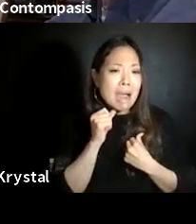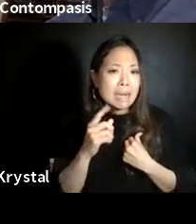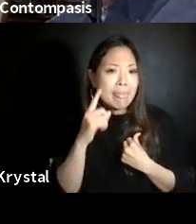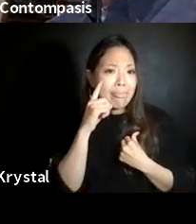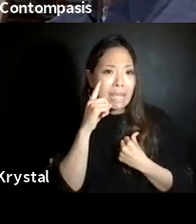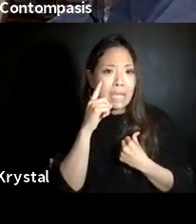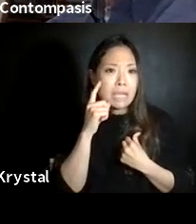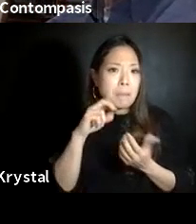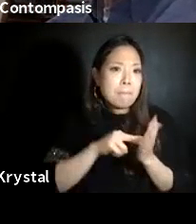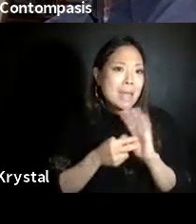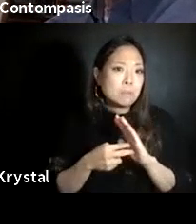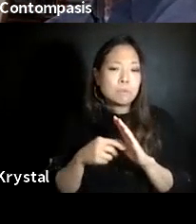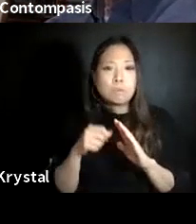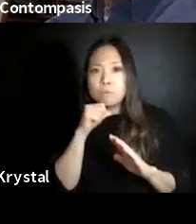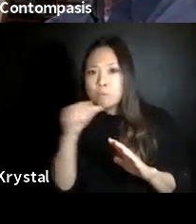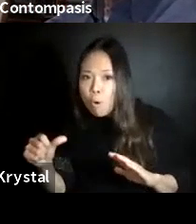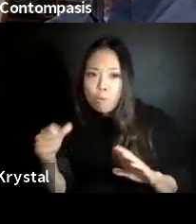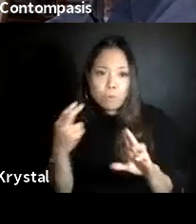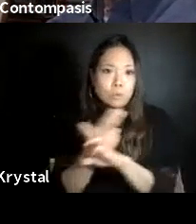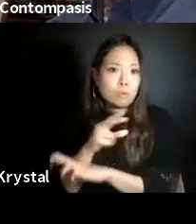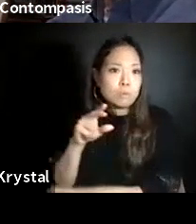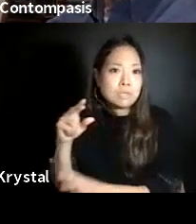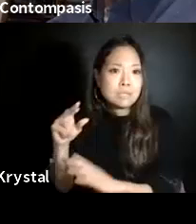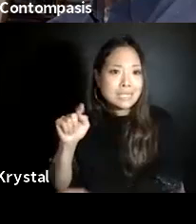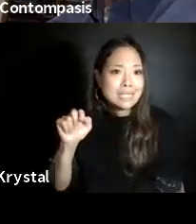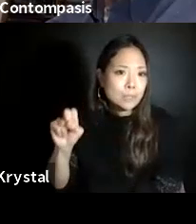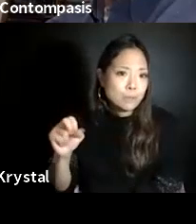tiers. So